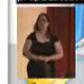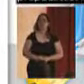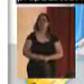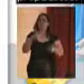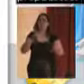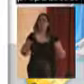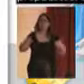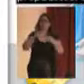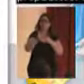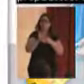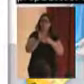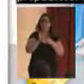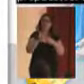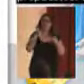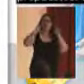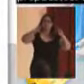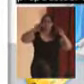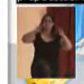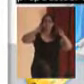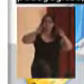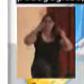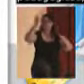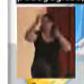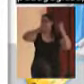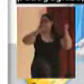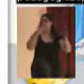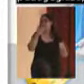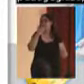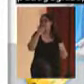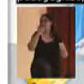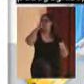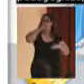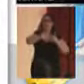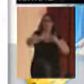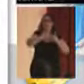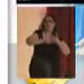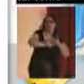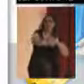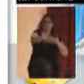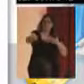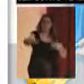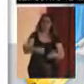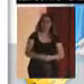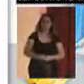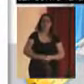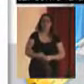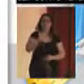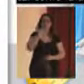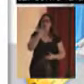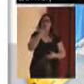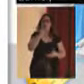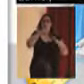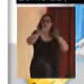for accessibility. Regarding the pedagogical characteristics, we propose activities such as, for instance, opening the door. How should